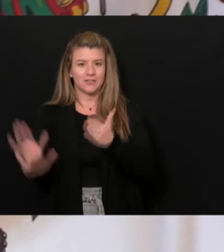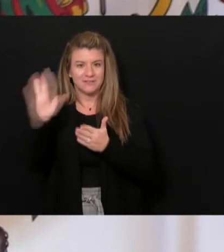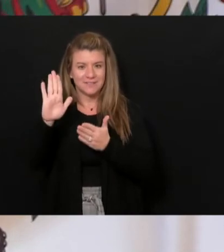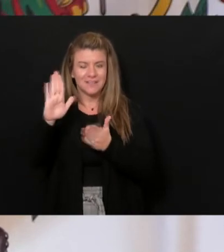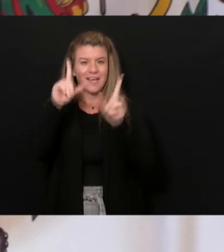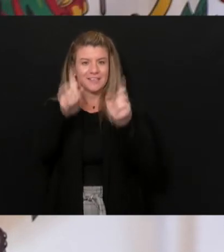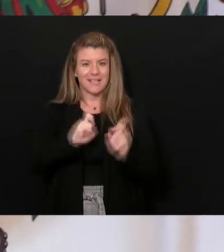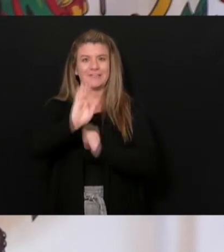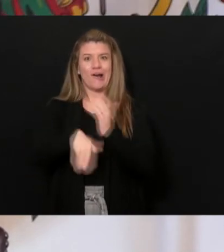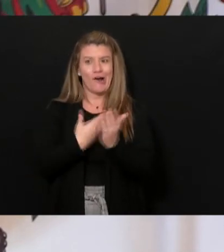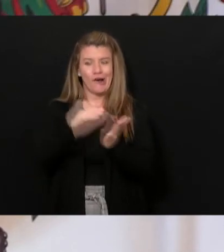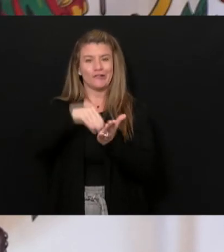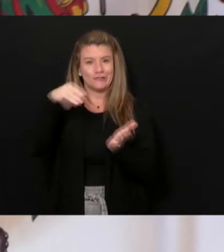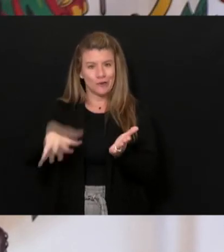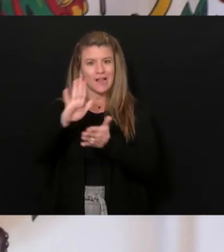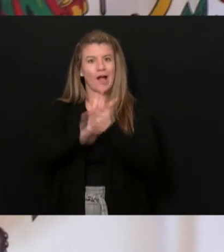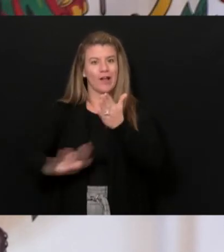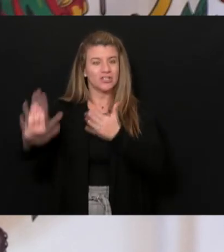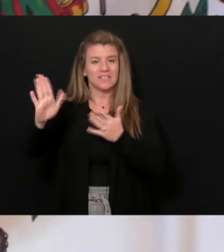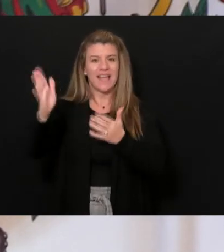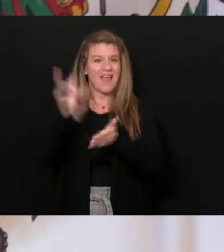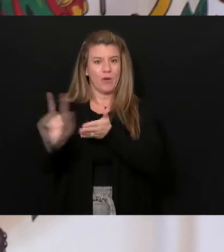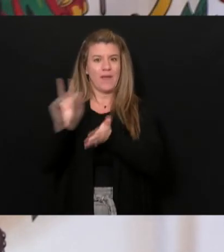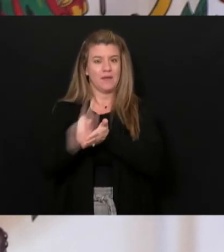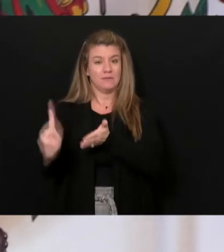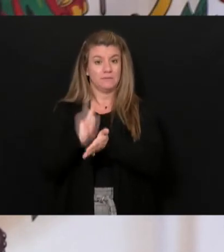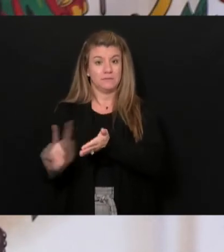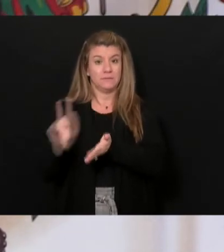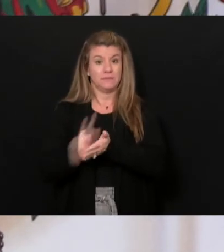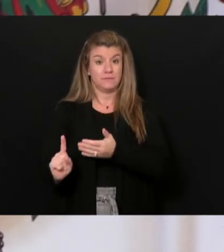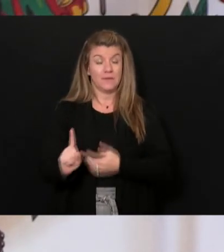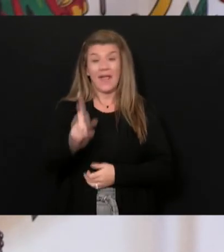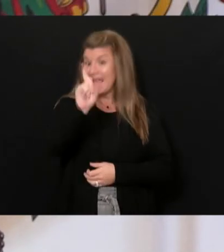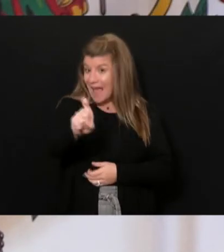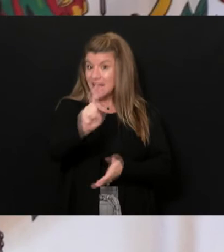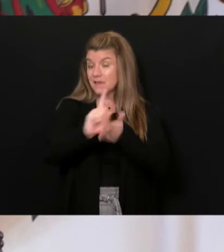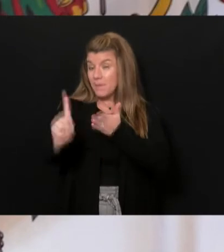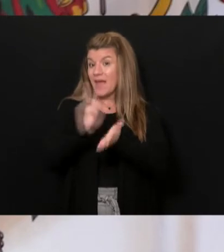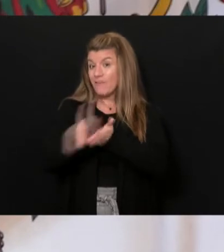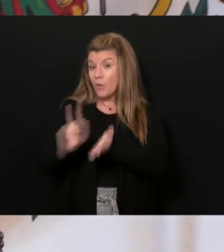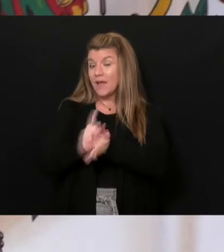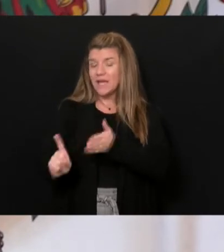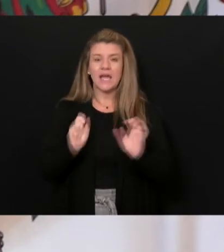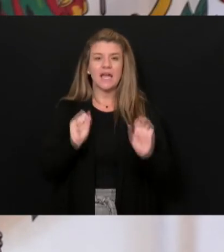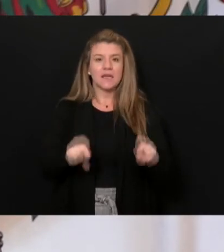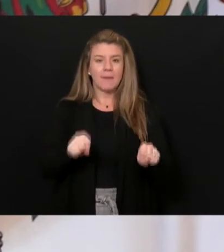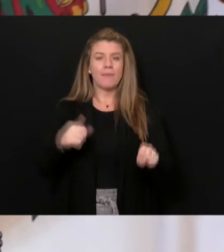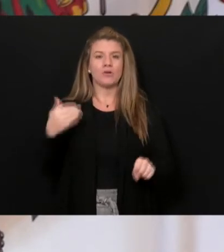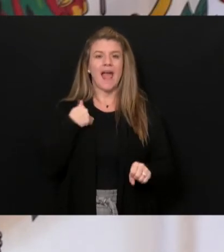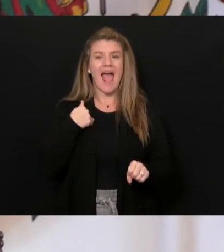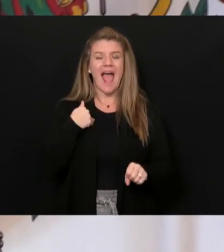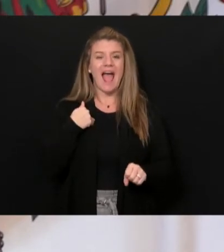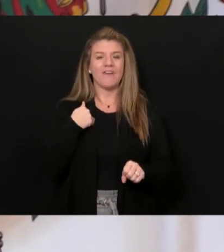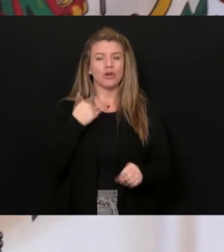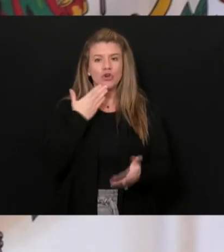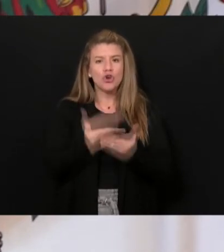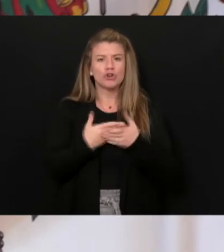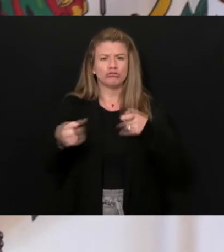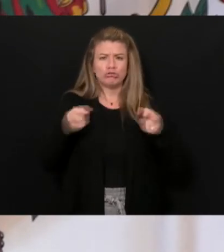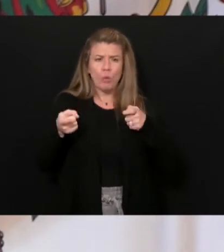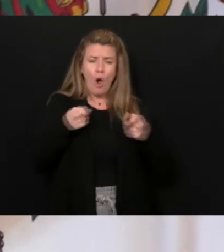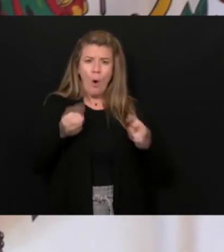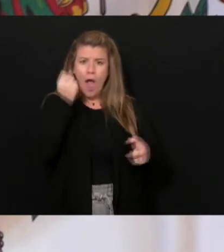of our students at all of our colleges every week. It has to be every week. In order to be able to have a tight grip on this,